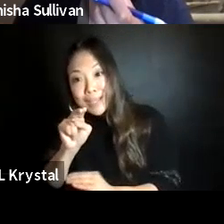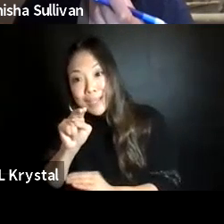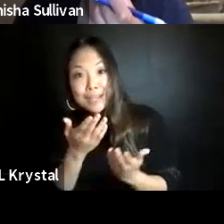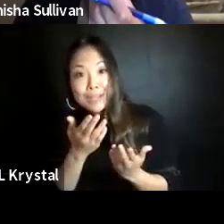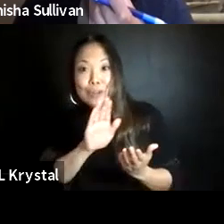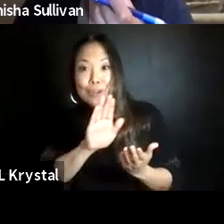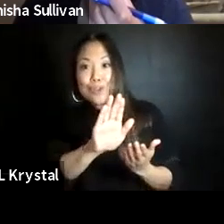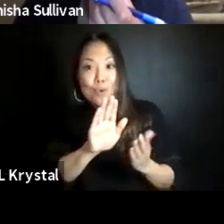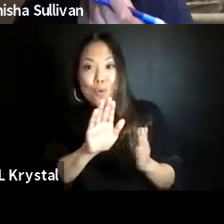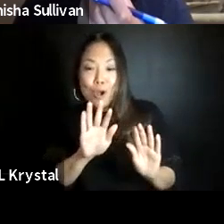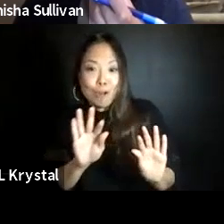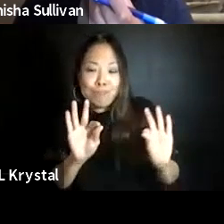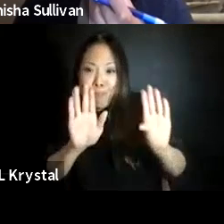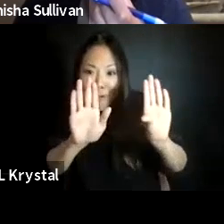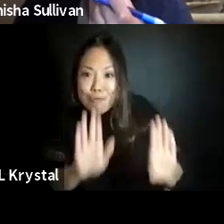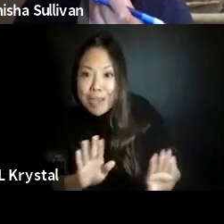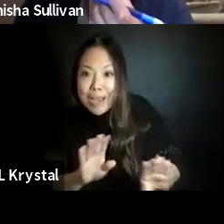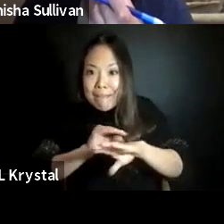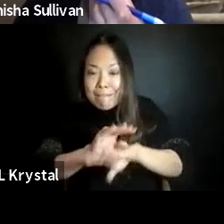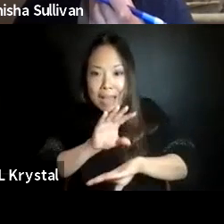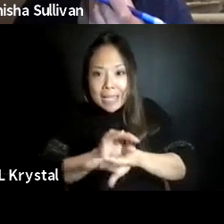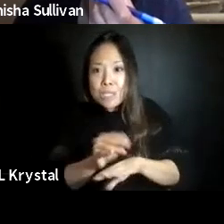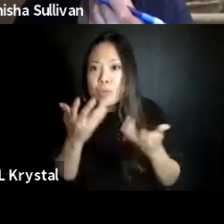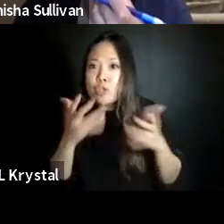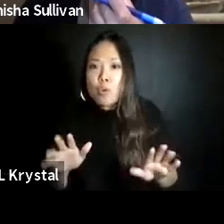terrific advice just now about going into the weeds.